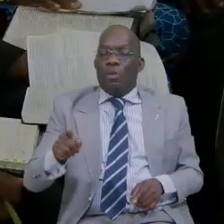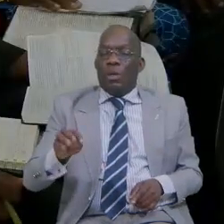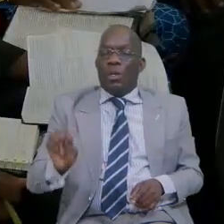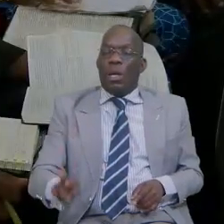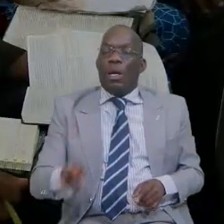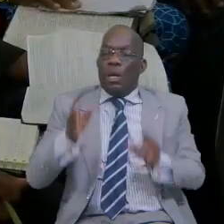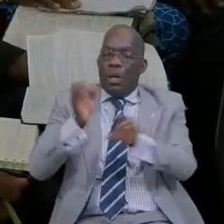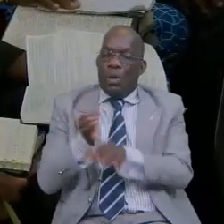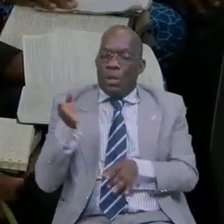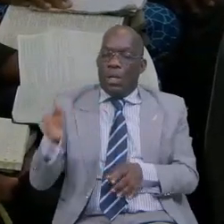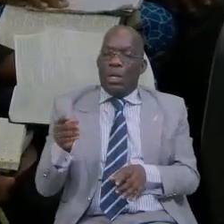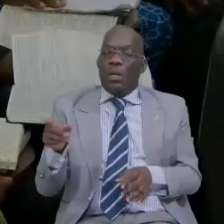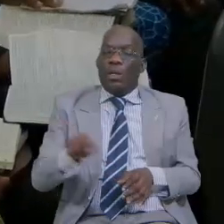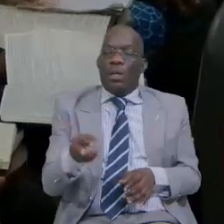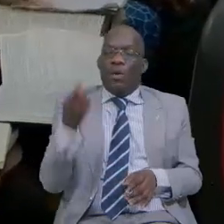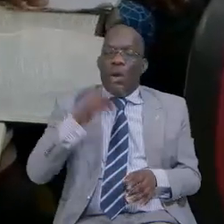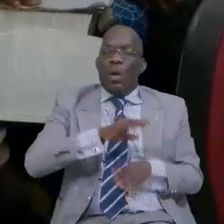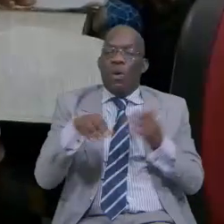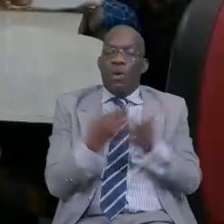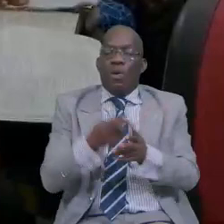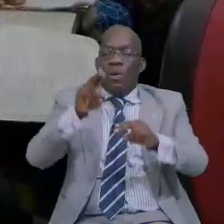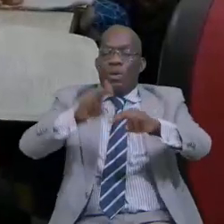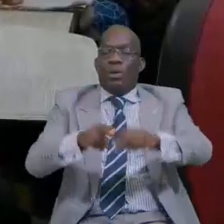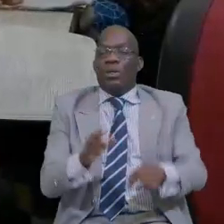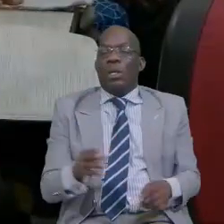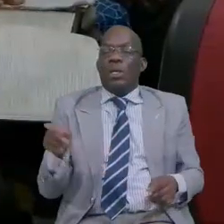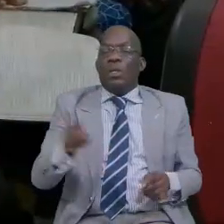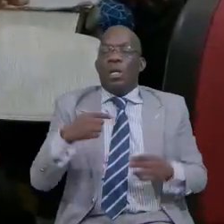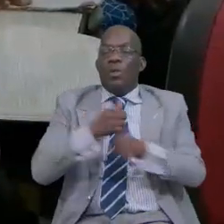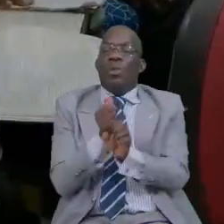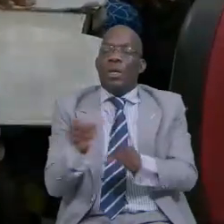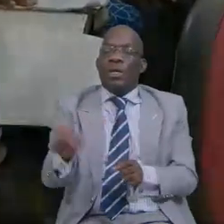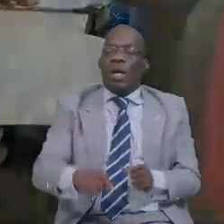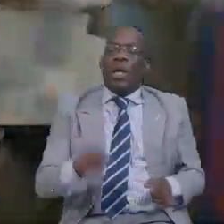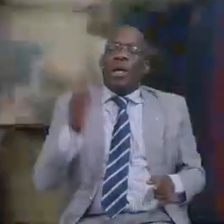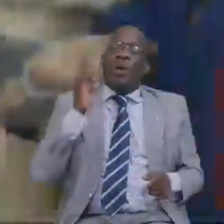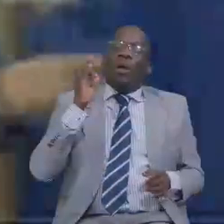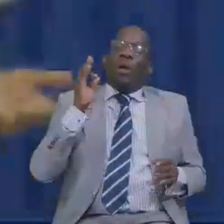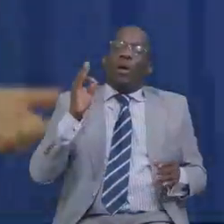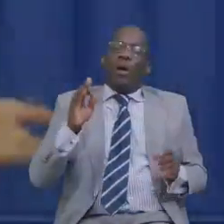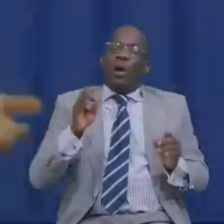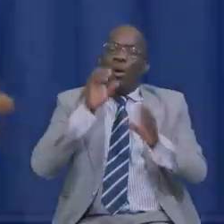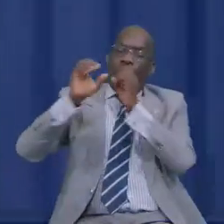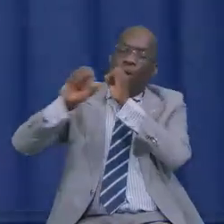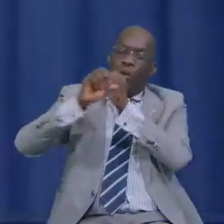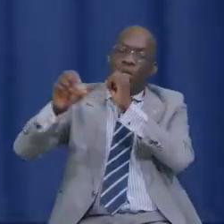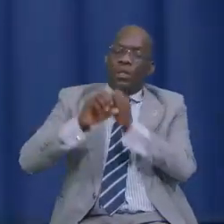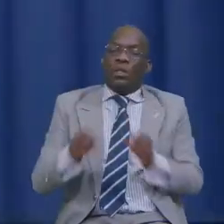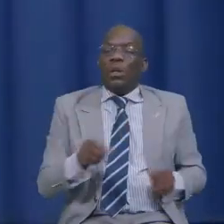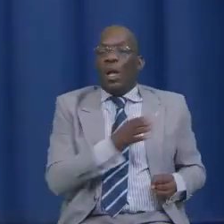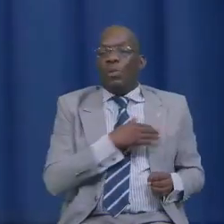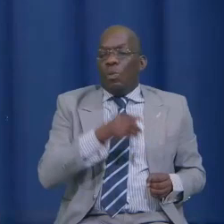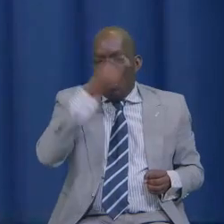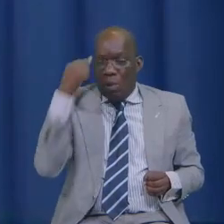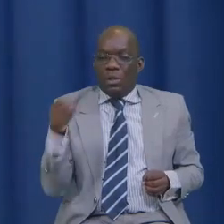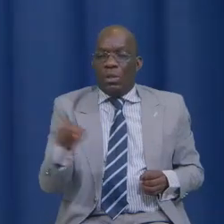own publicity. They had made their own gathering. The point is, as the Lord is giving us this compelling